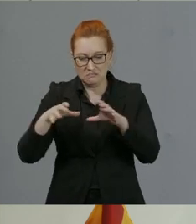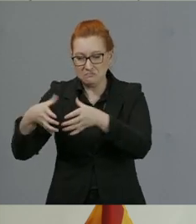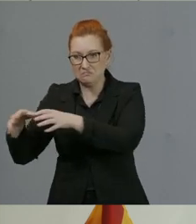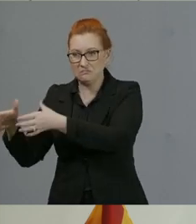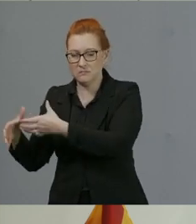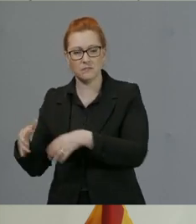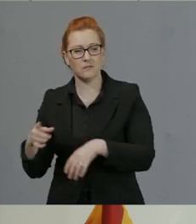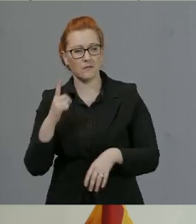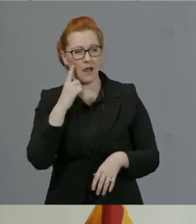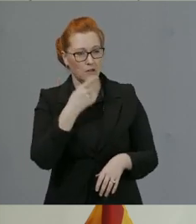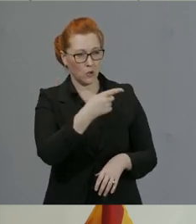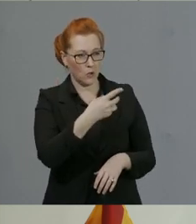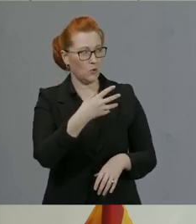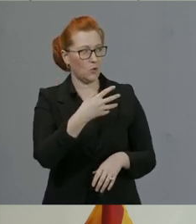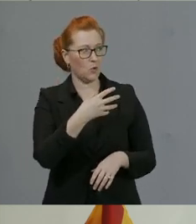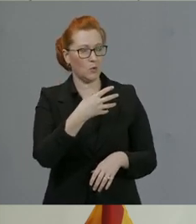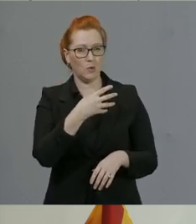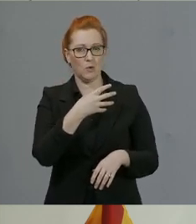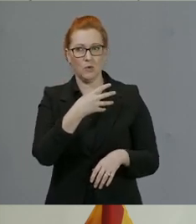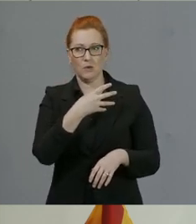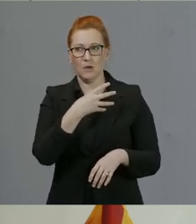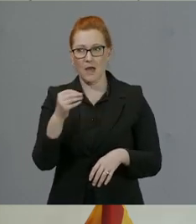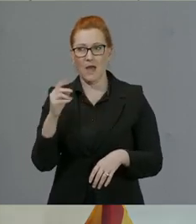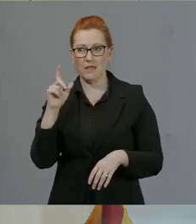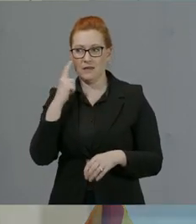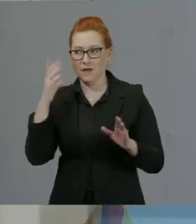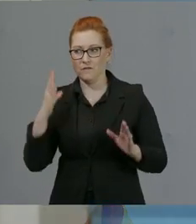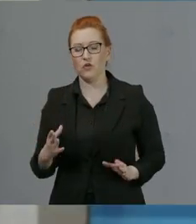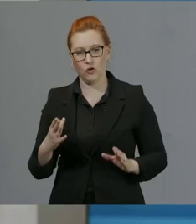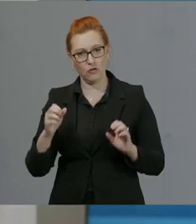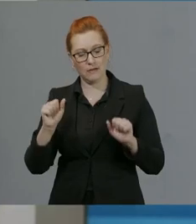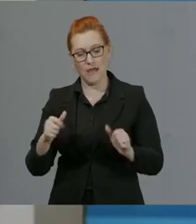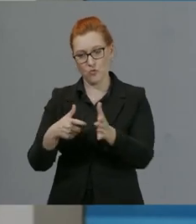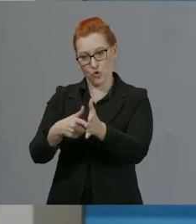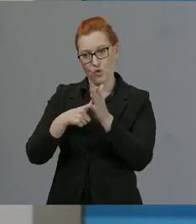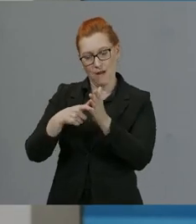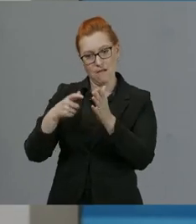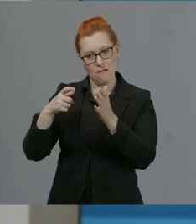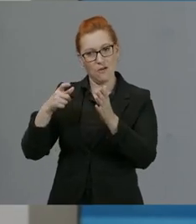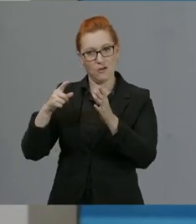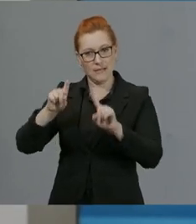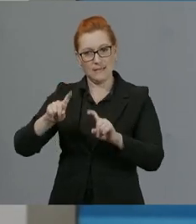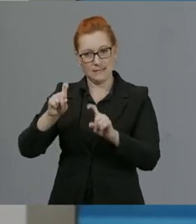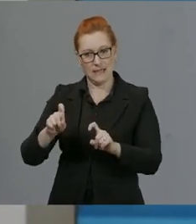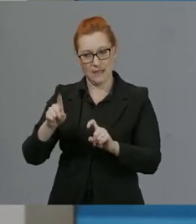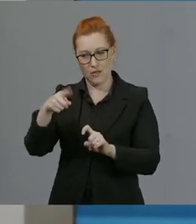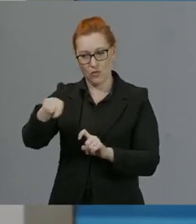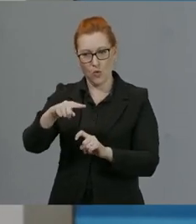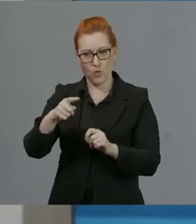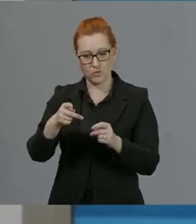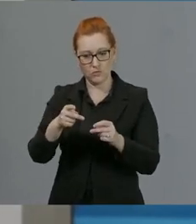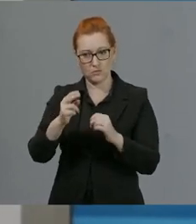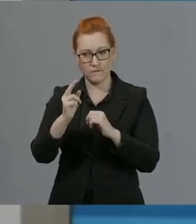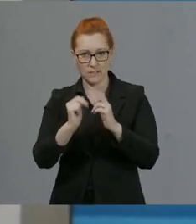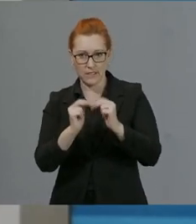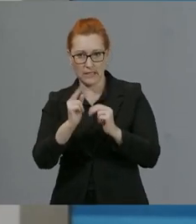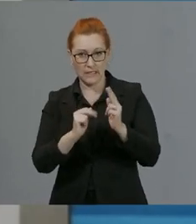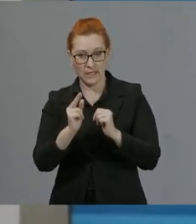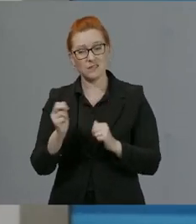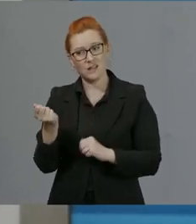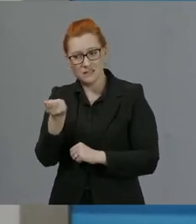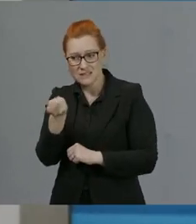the governor and you both have the ability to call for mandatory testing in some of these facilities where you know there are cases. Is that something you're exploring? Because a number of these